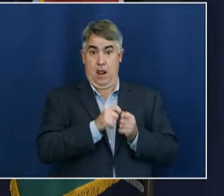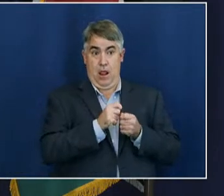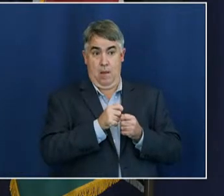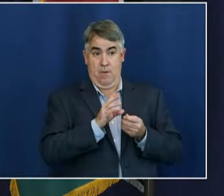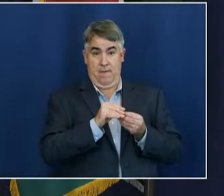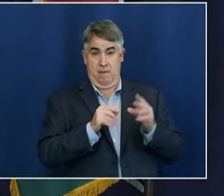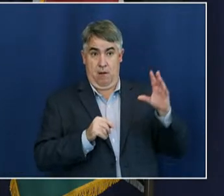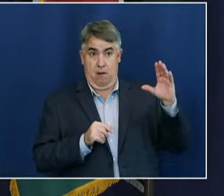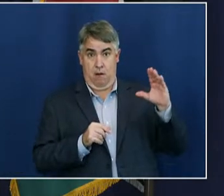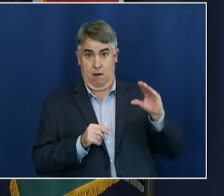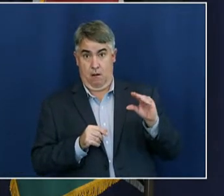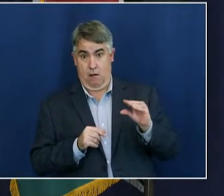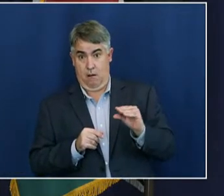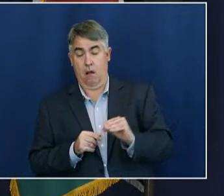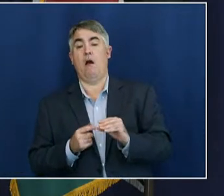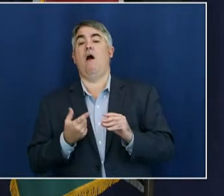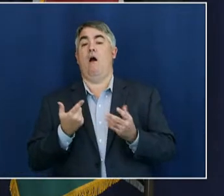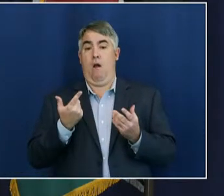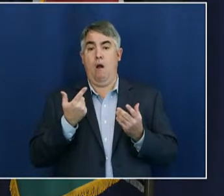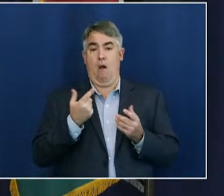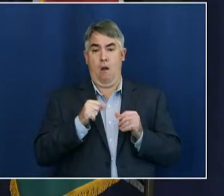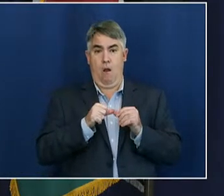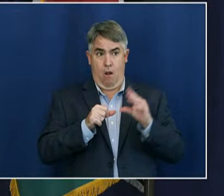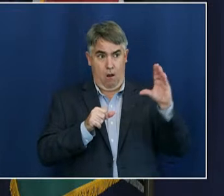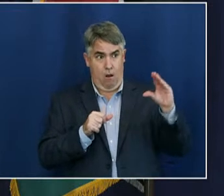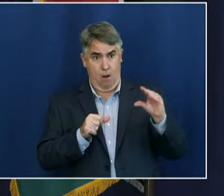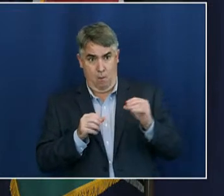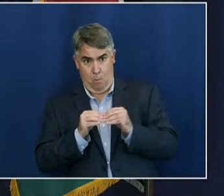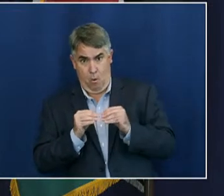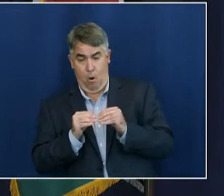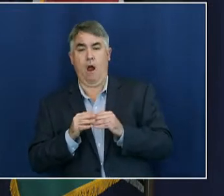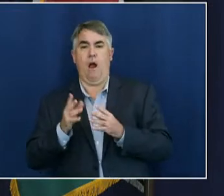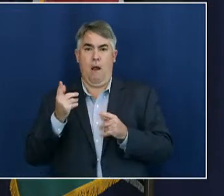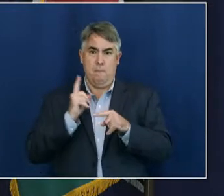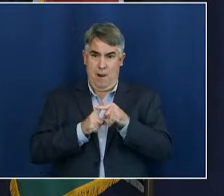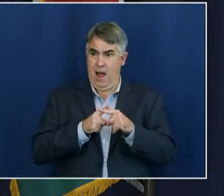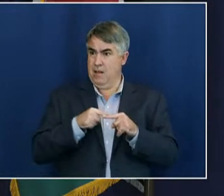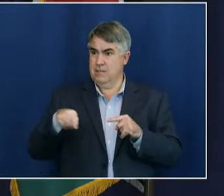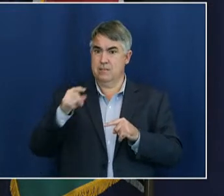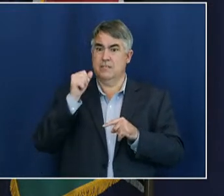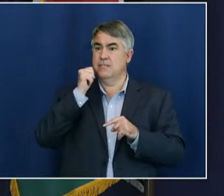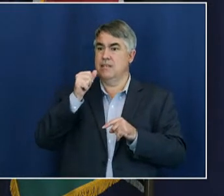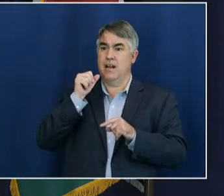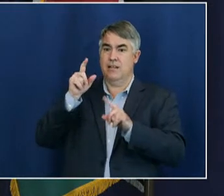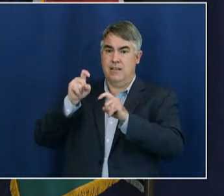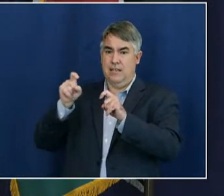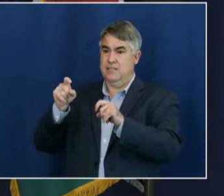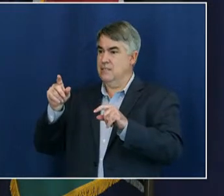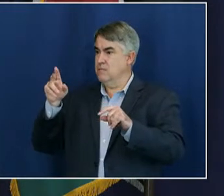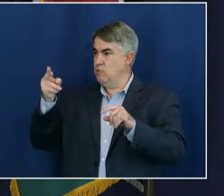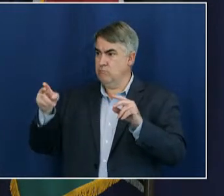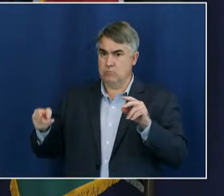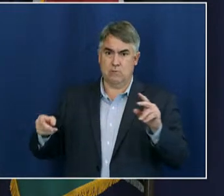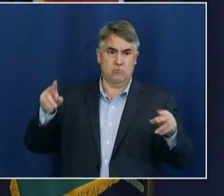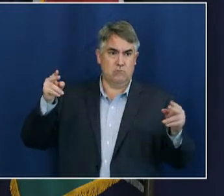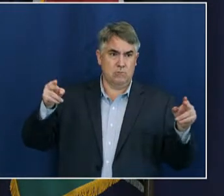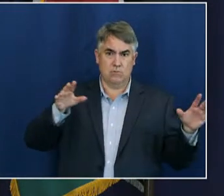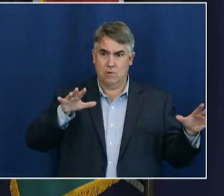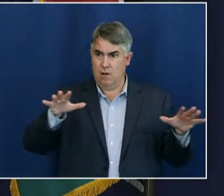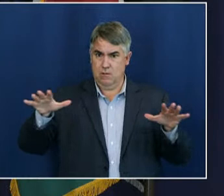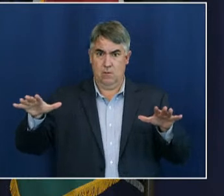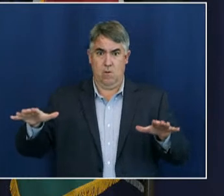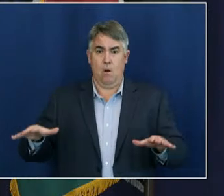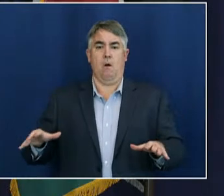to decrease, as well as the daily case reports continue to decrease, we will open appropriately